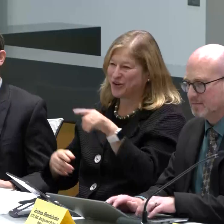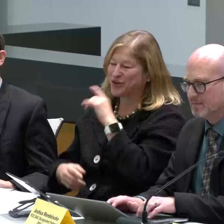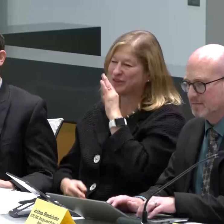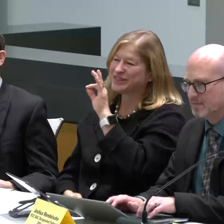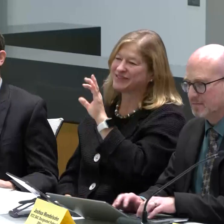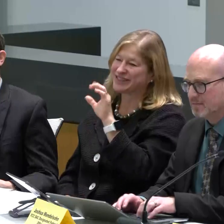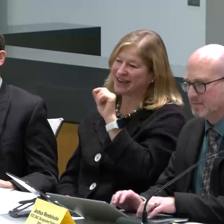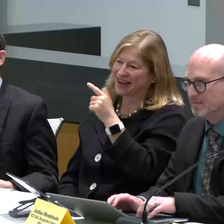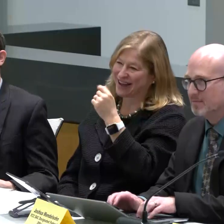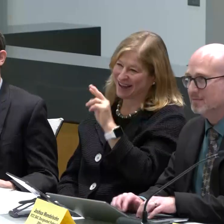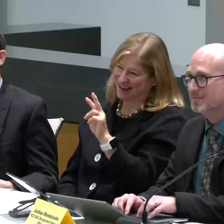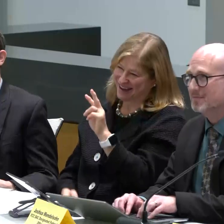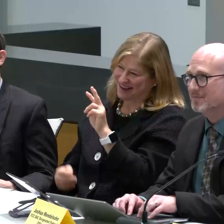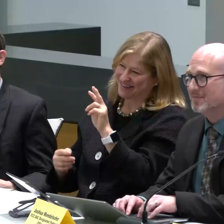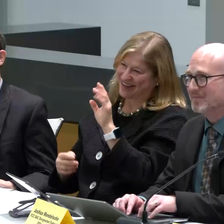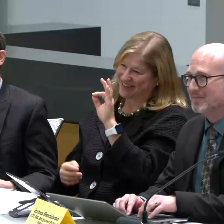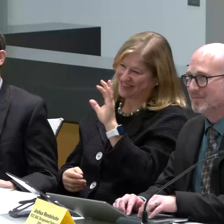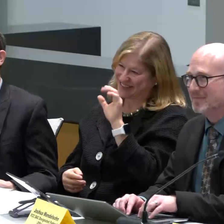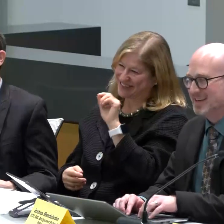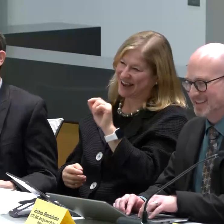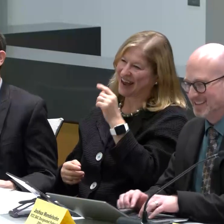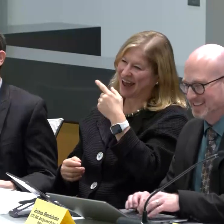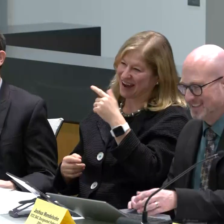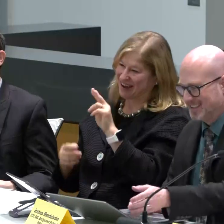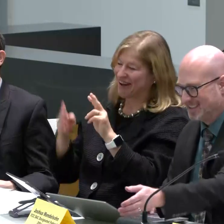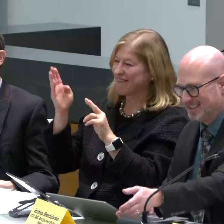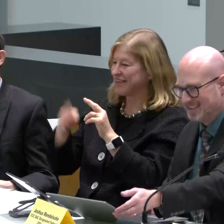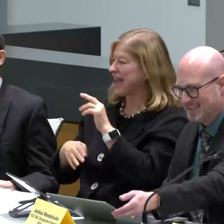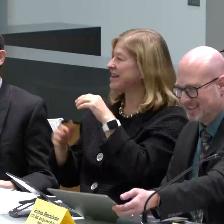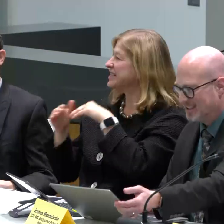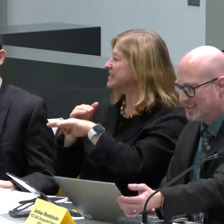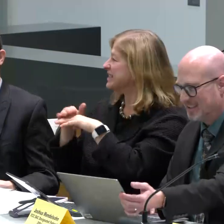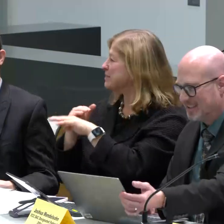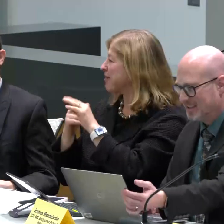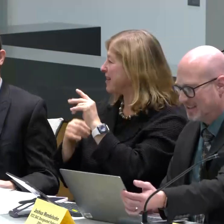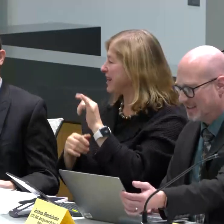book, right? but